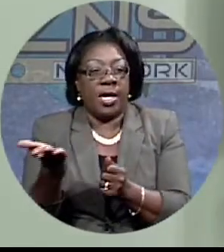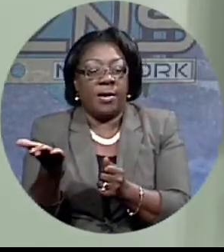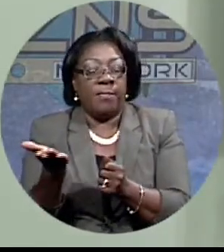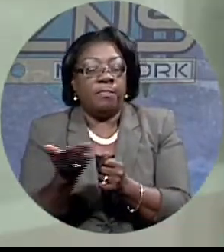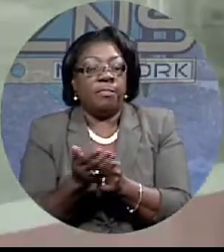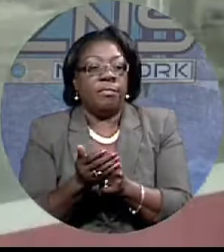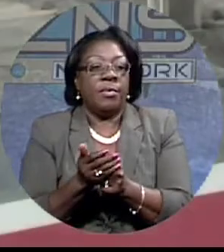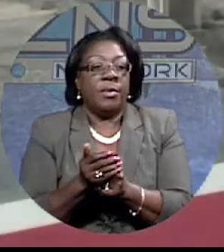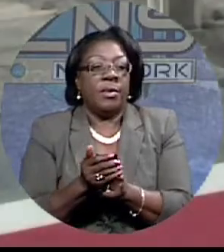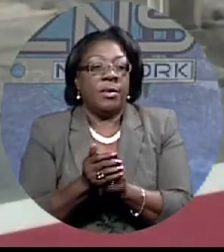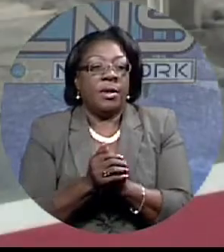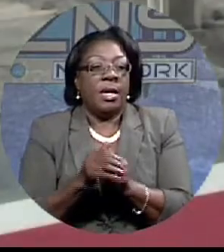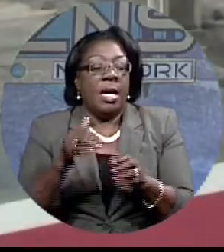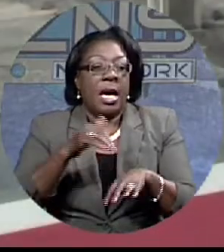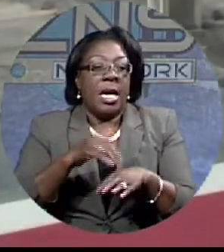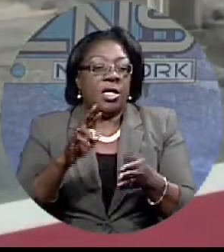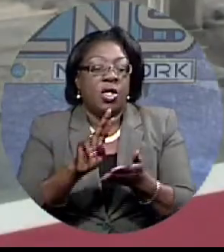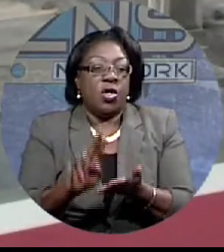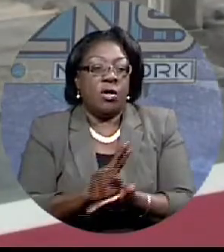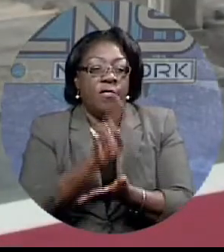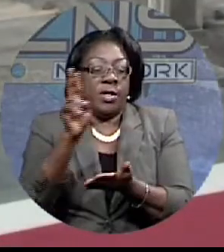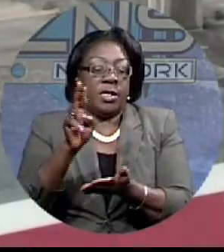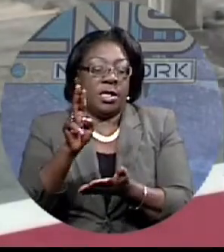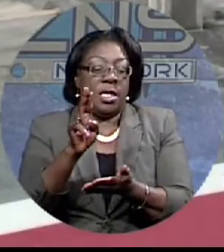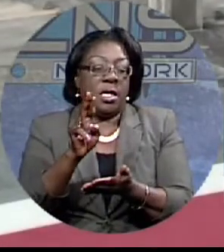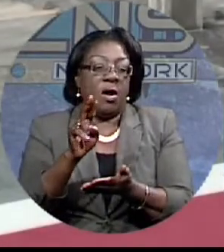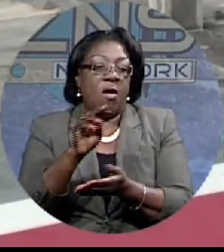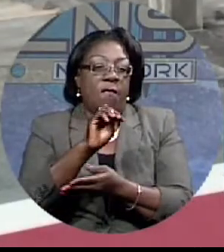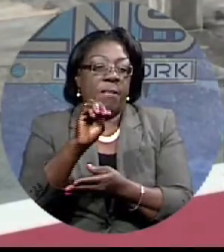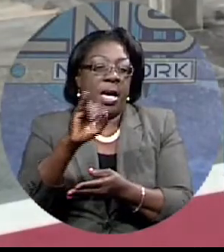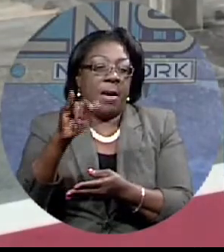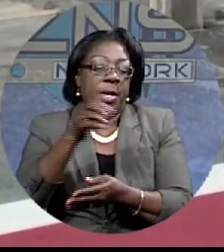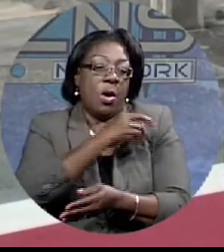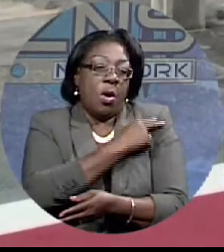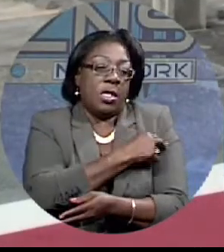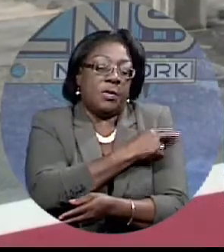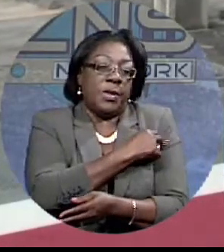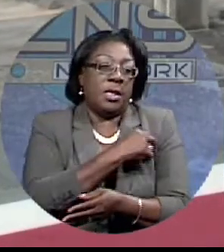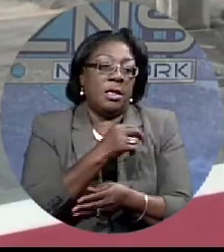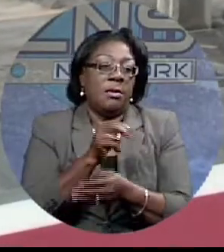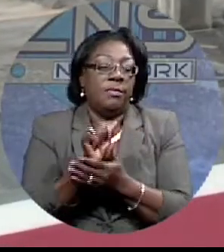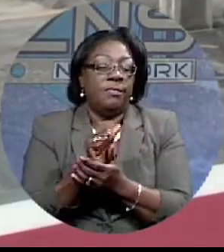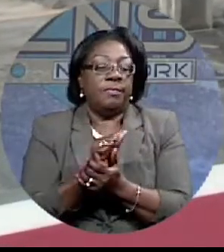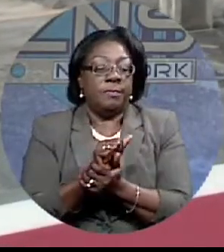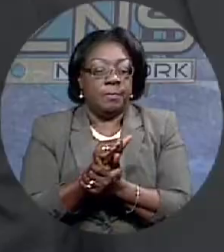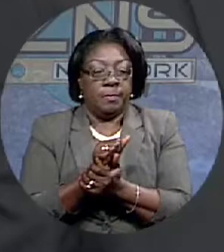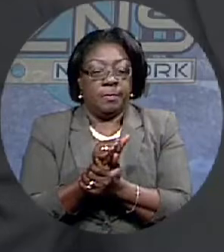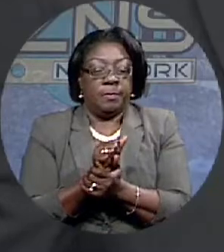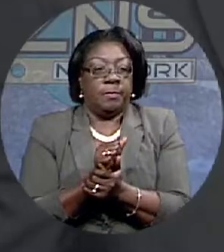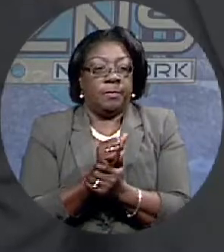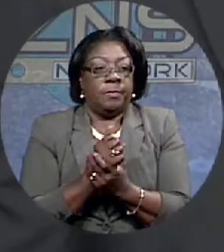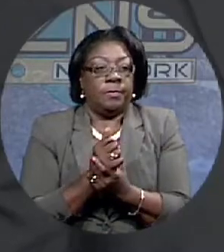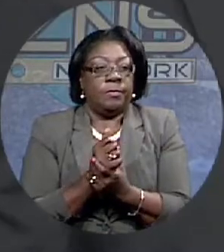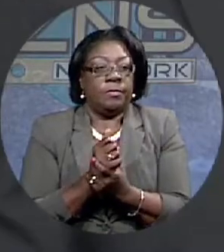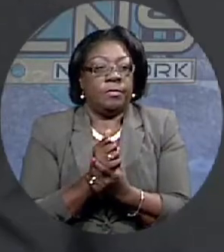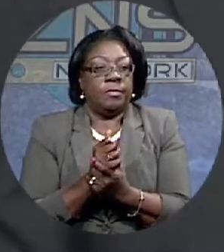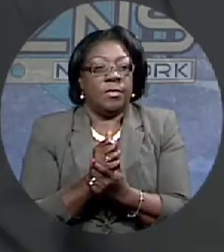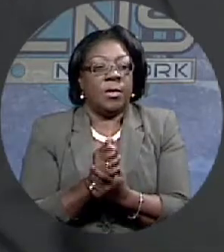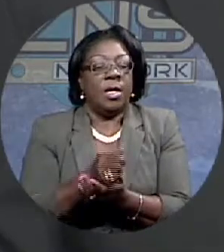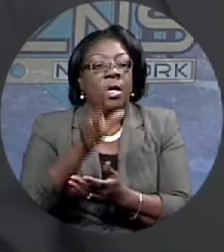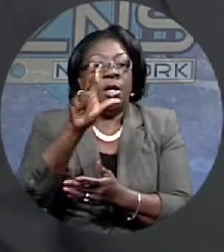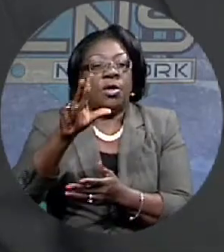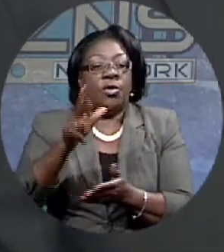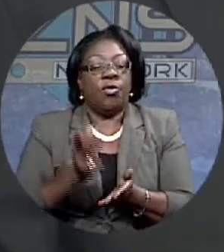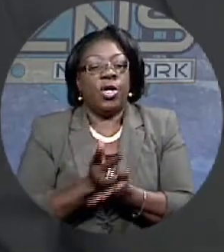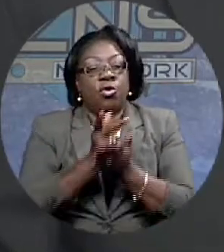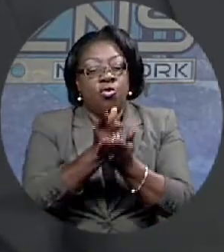it's illuminating. At the University of Miami Hospital in Miami, I'm Chris Saunders, ZNS Network News. Three cruise ships that were